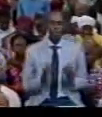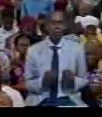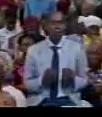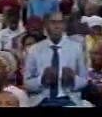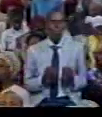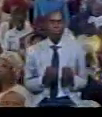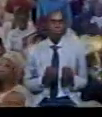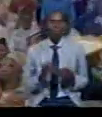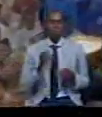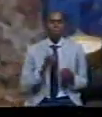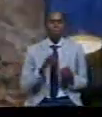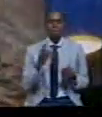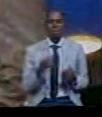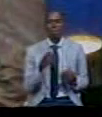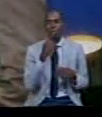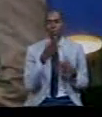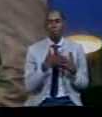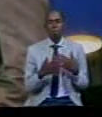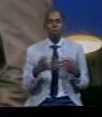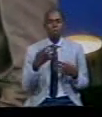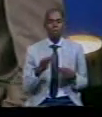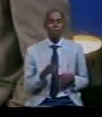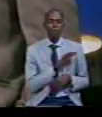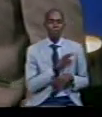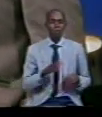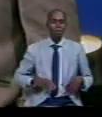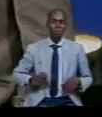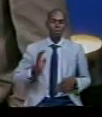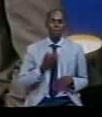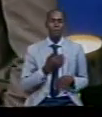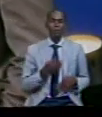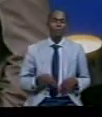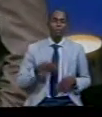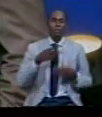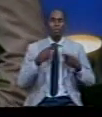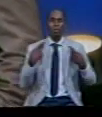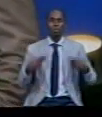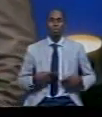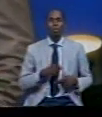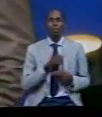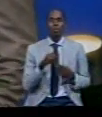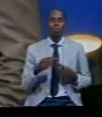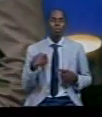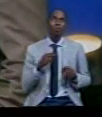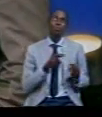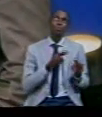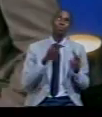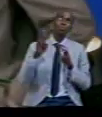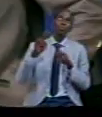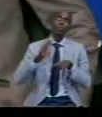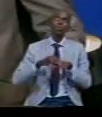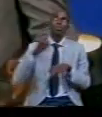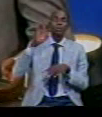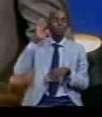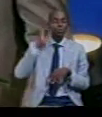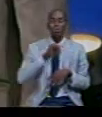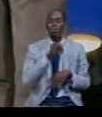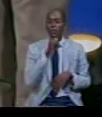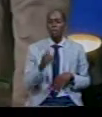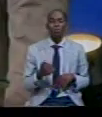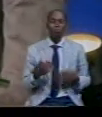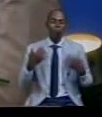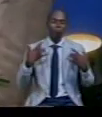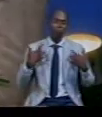in the blood of Christ, our high priest. When we look up to him, he will not disappoint. He has